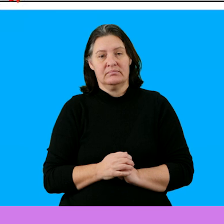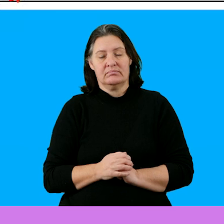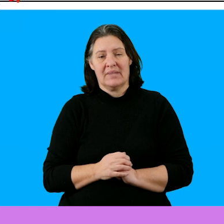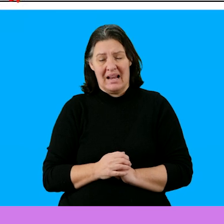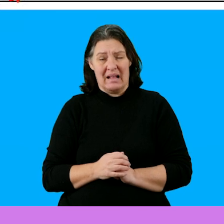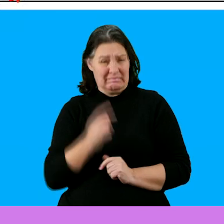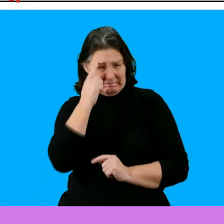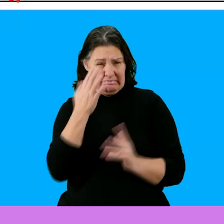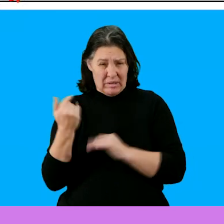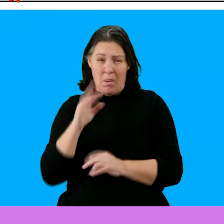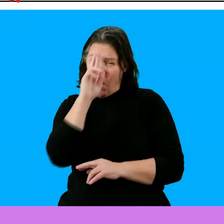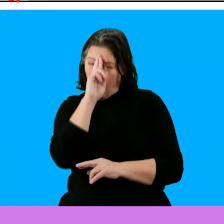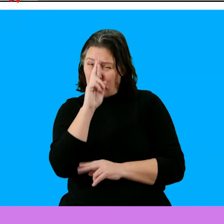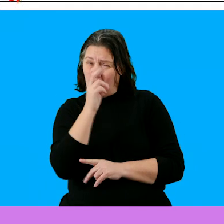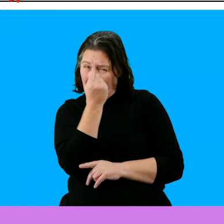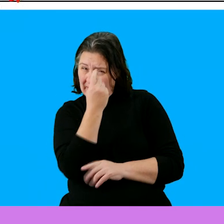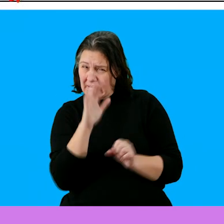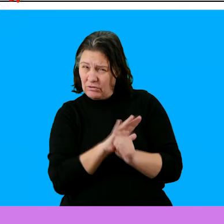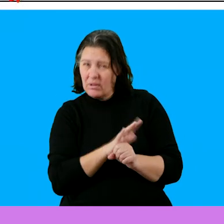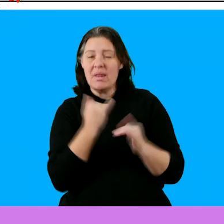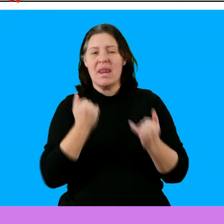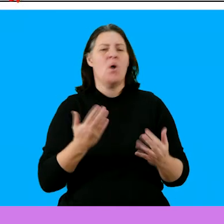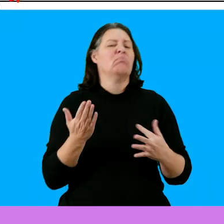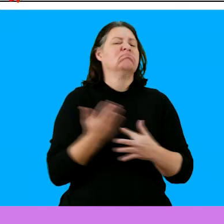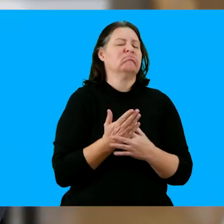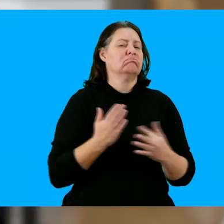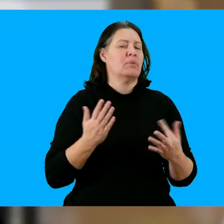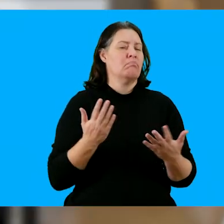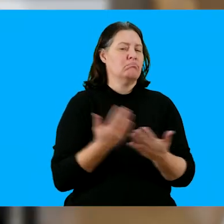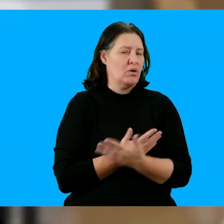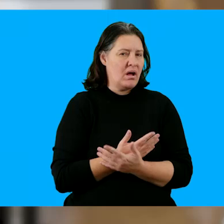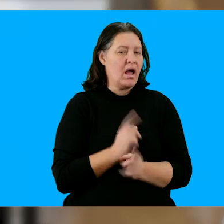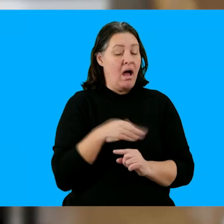Guys, I know it's a mouthful, but I hope it makes sense to you. Let us at this moment in time